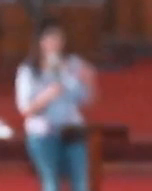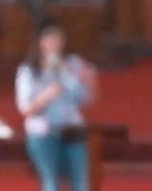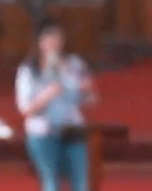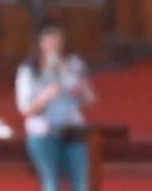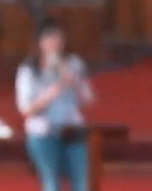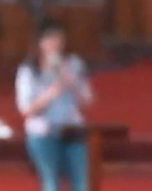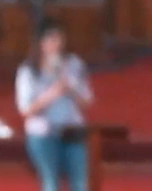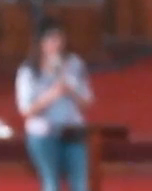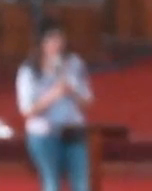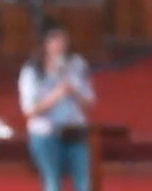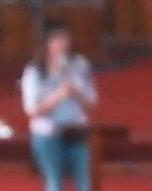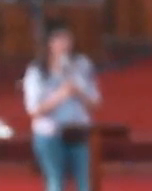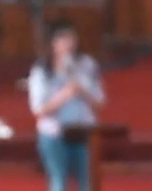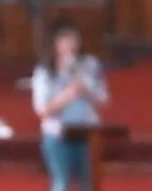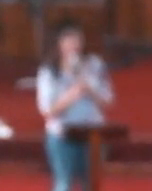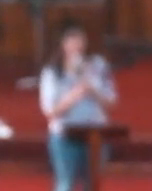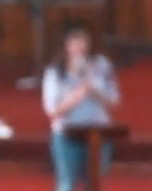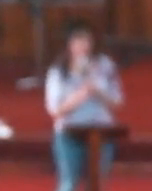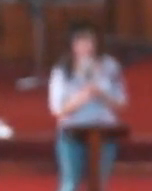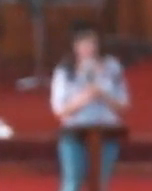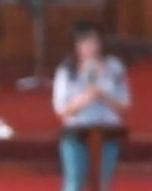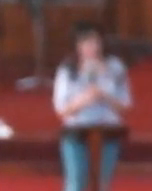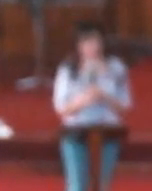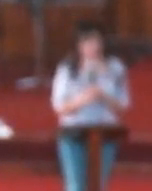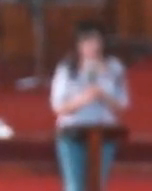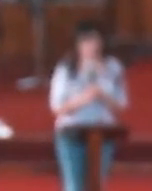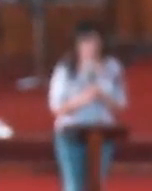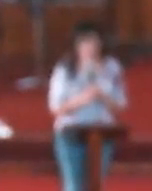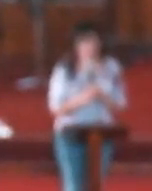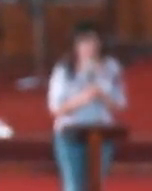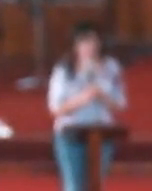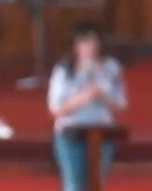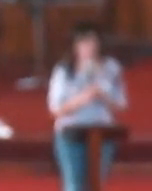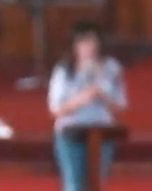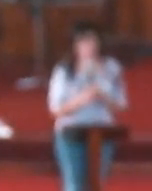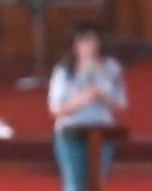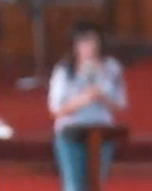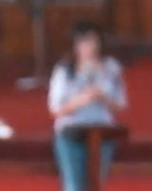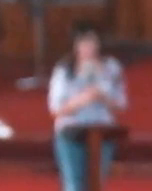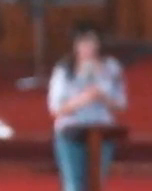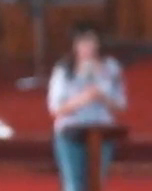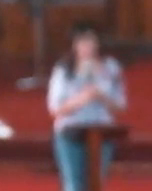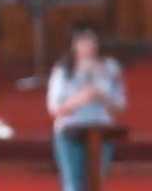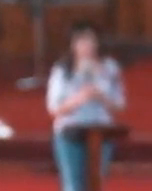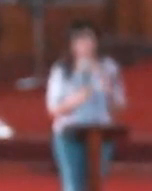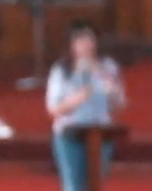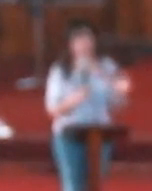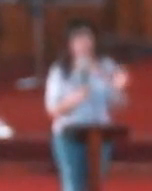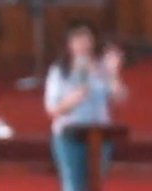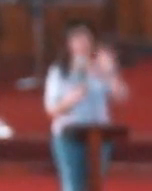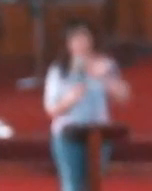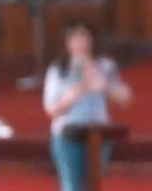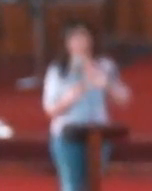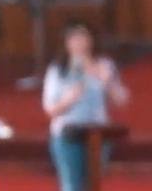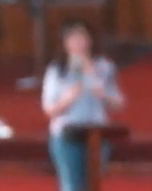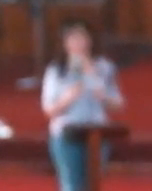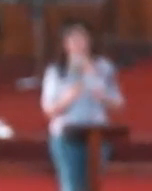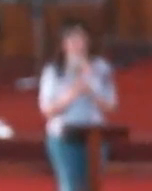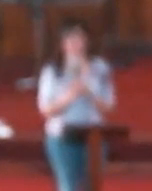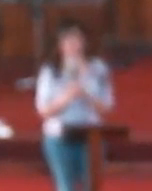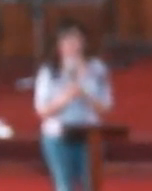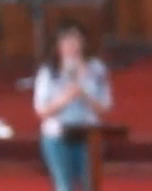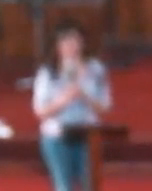and declaring things that are not of the Lord's plan for you. Y le dan vuelta a la soberanía de Dios. And you go around the sovereignty of